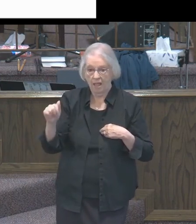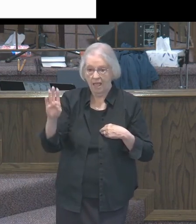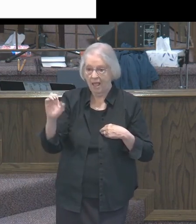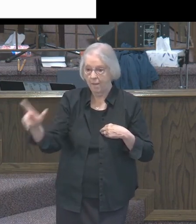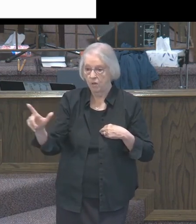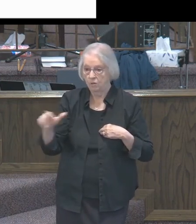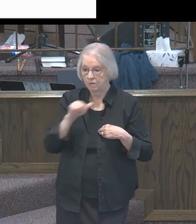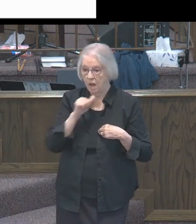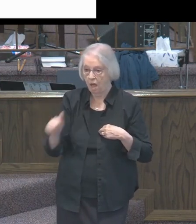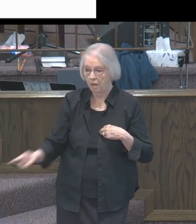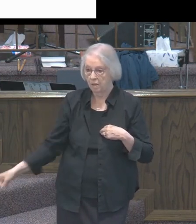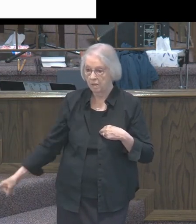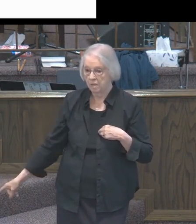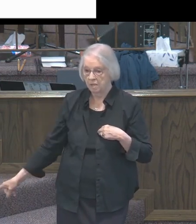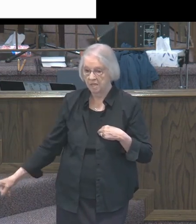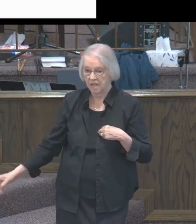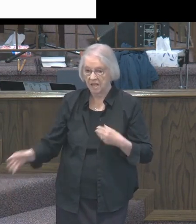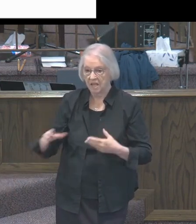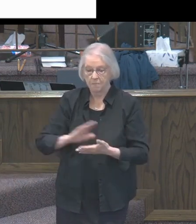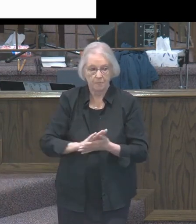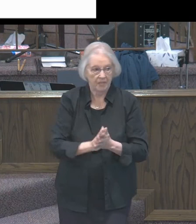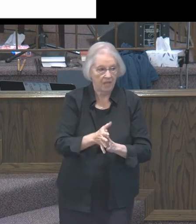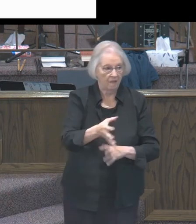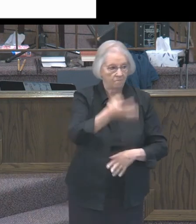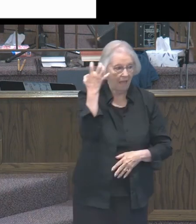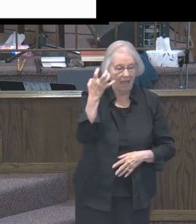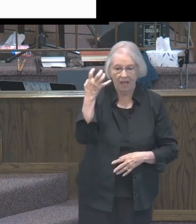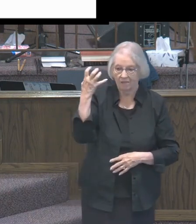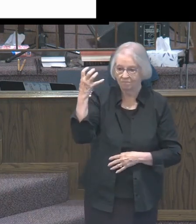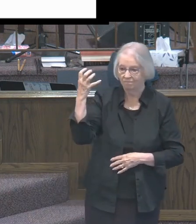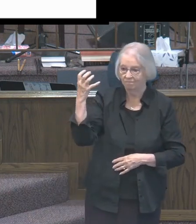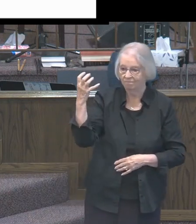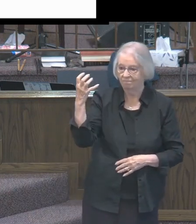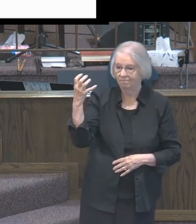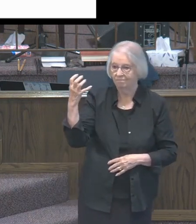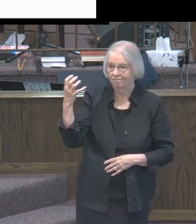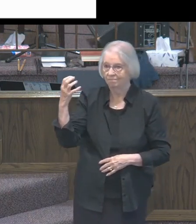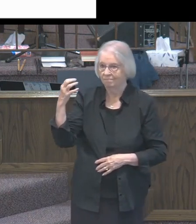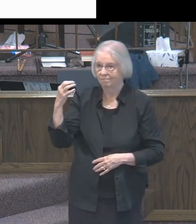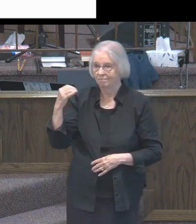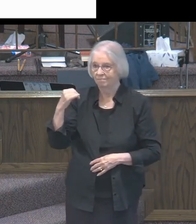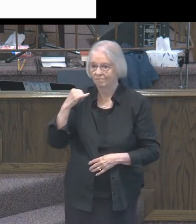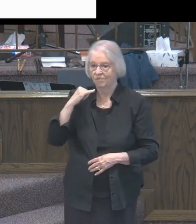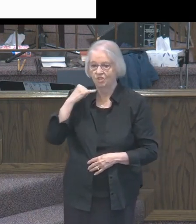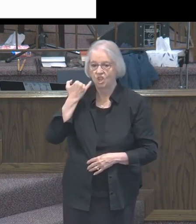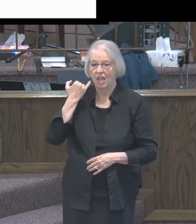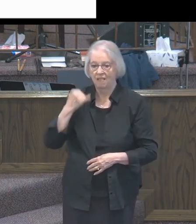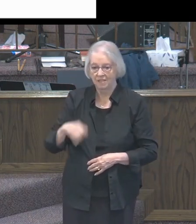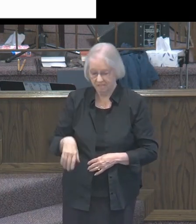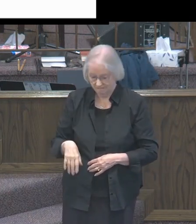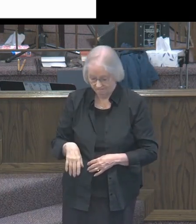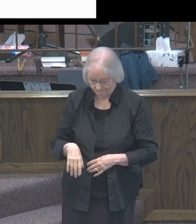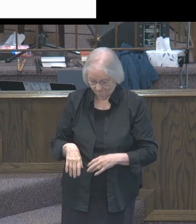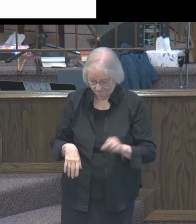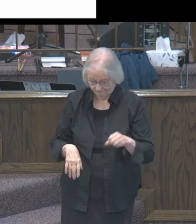parts, but they're very vital to the story. The first question God asked Cain